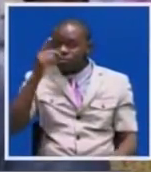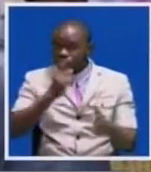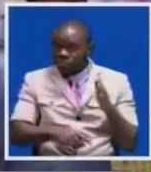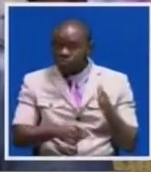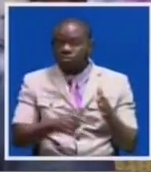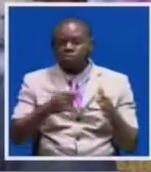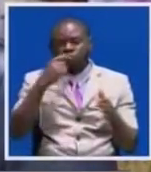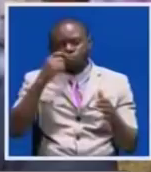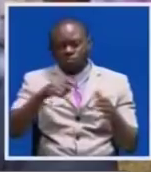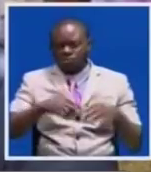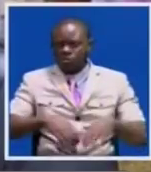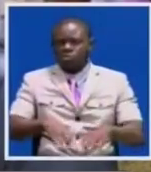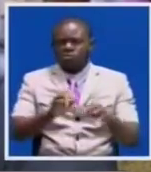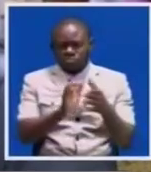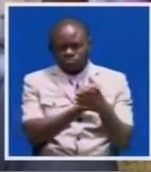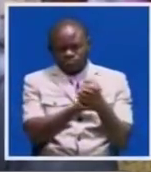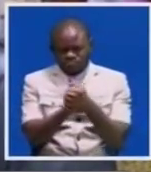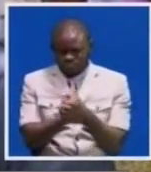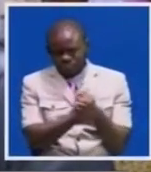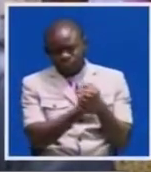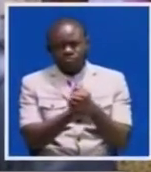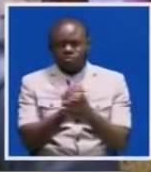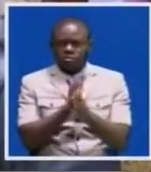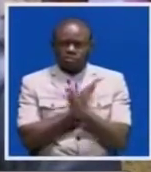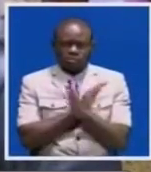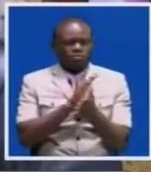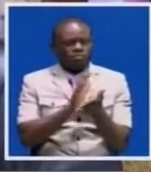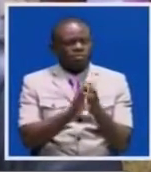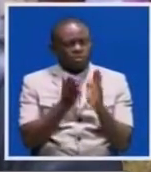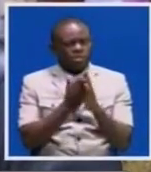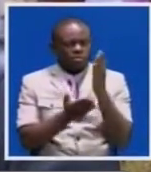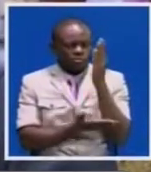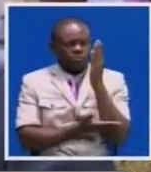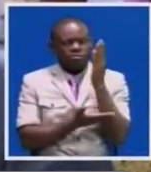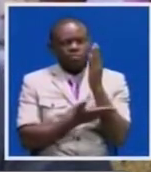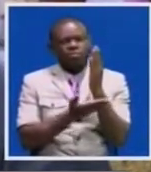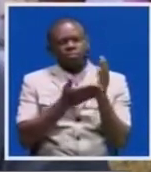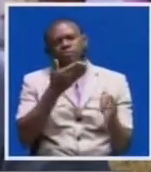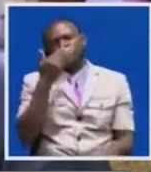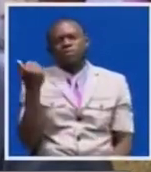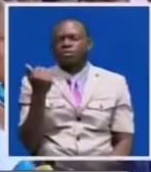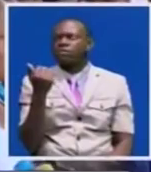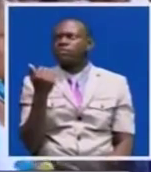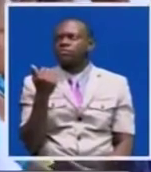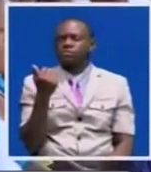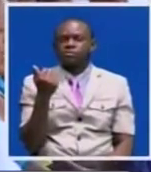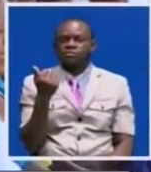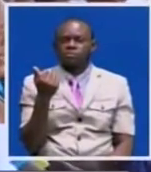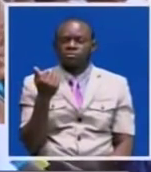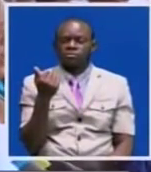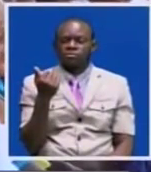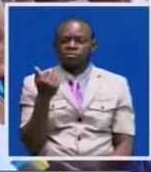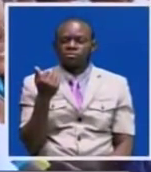and committed to a better Zambia, as was mentioned by our founding fathers. It